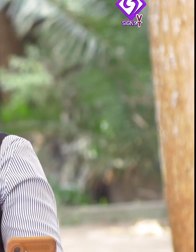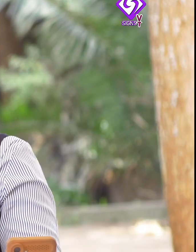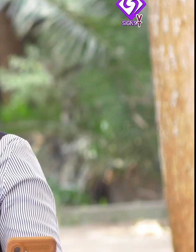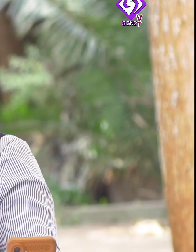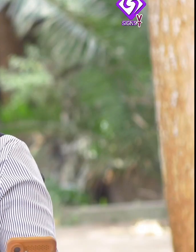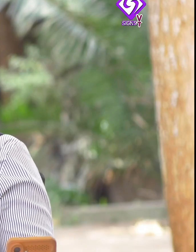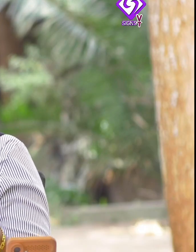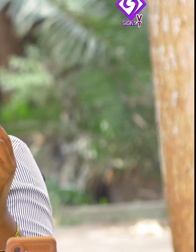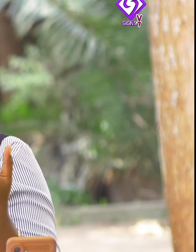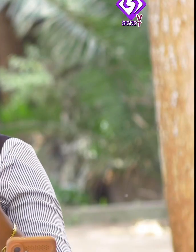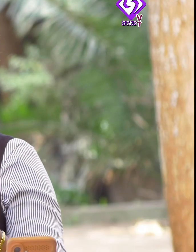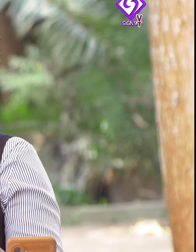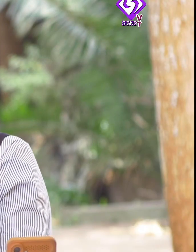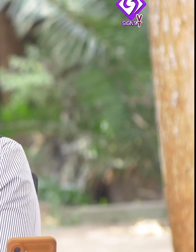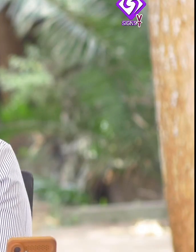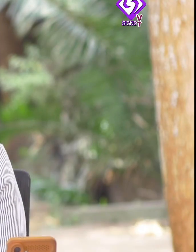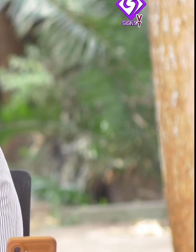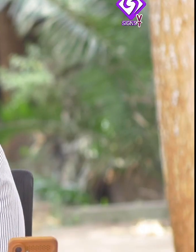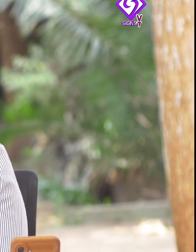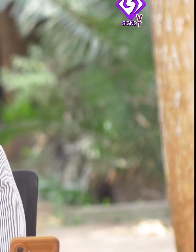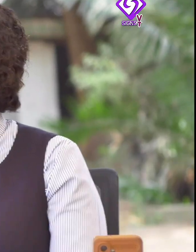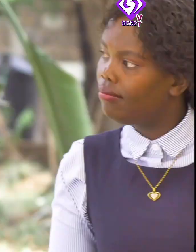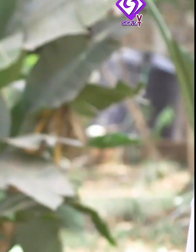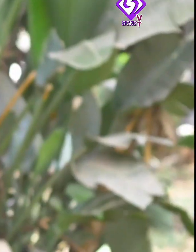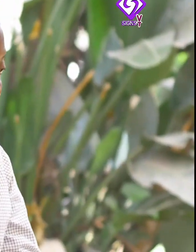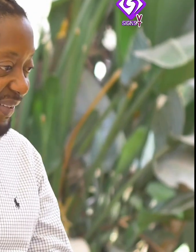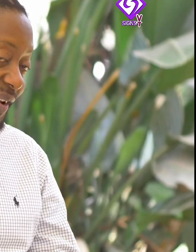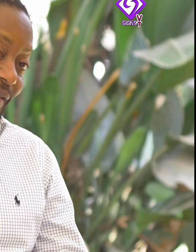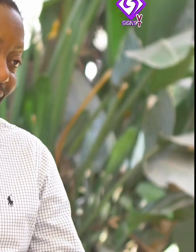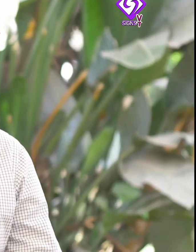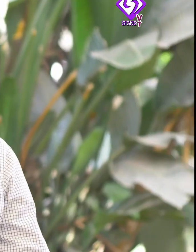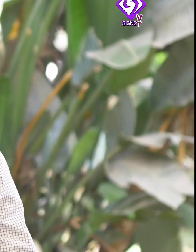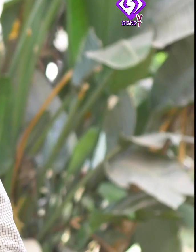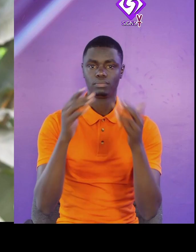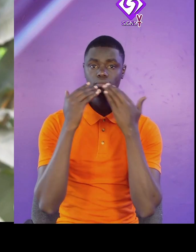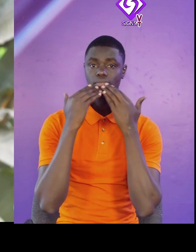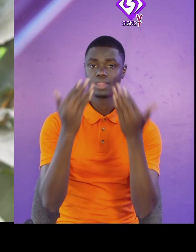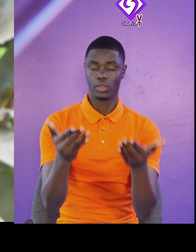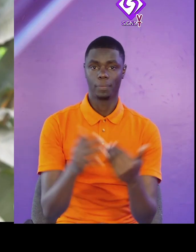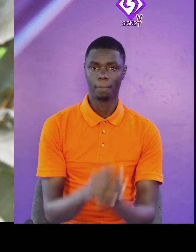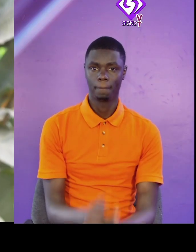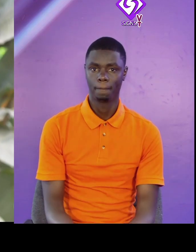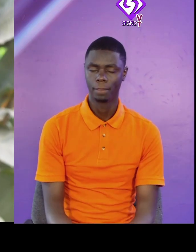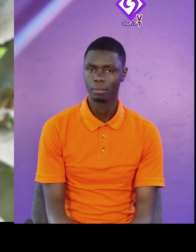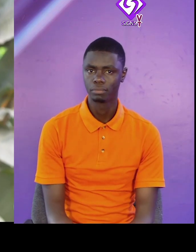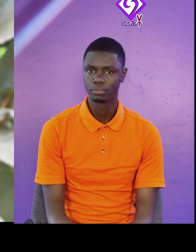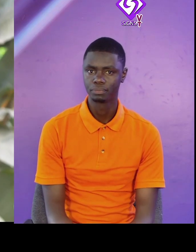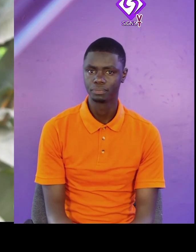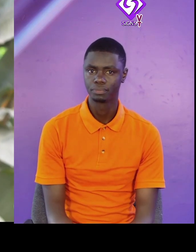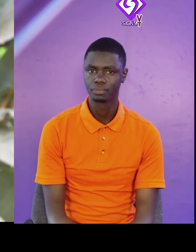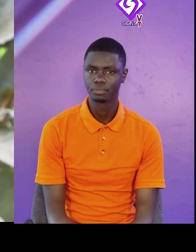with things related with mental health? Okay, thank you for having me back